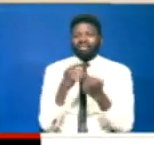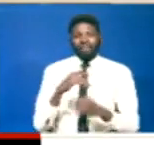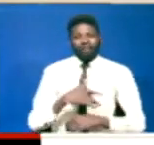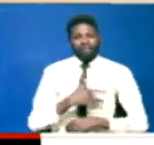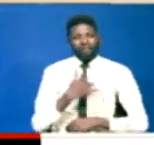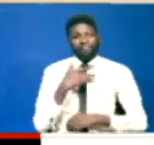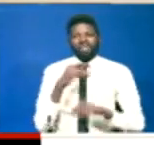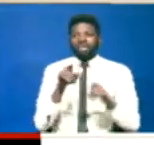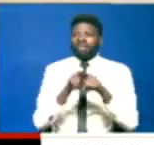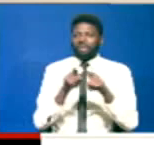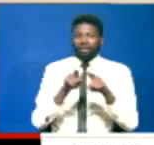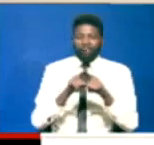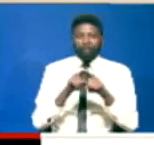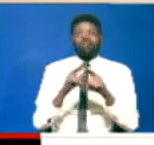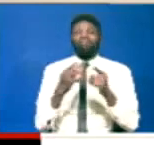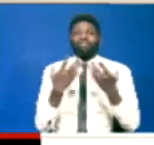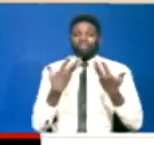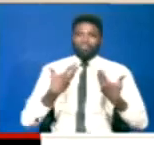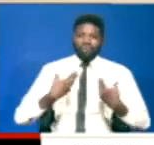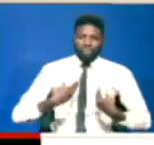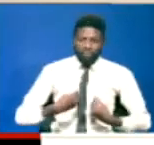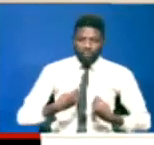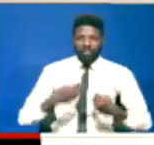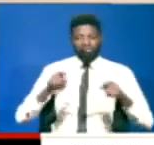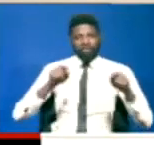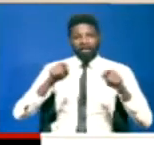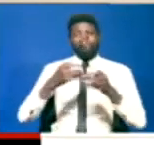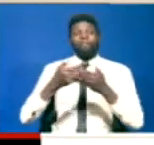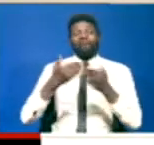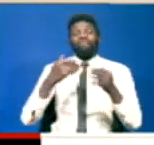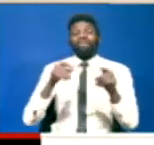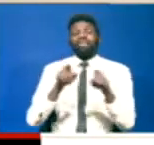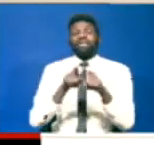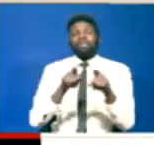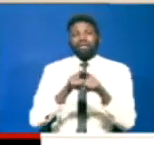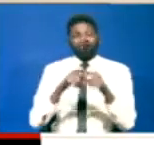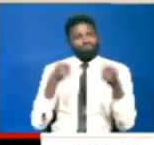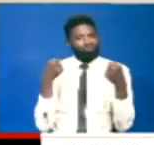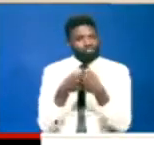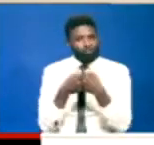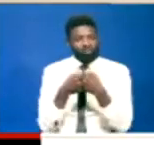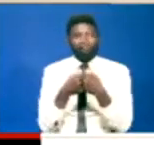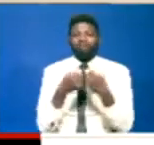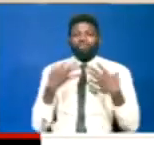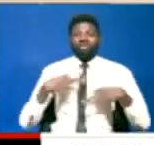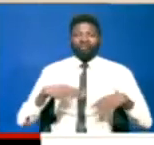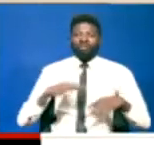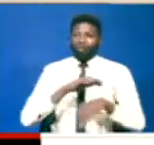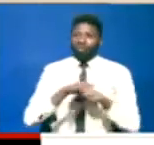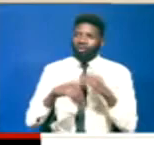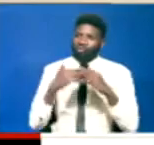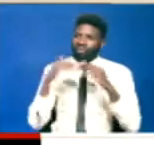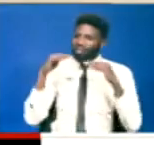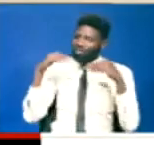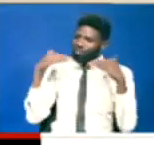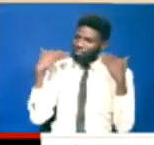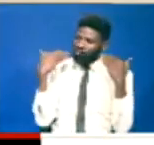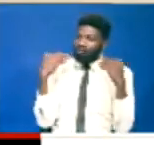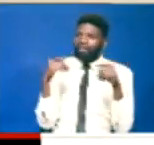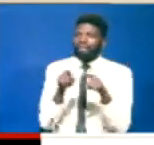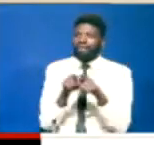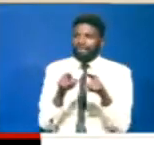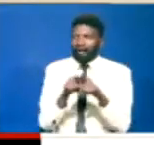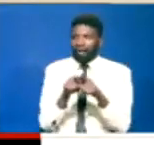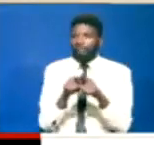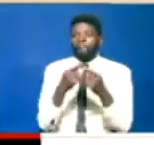and calm before the storm kind of thing, where everyone is smiling and uplifted, but also